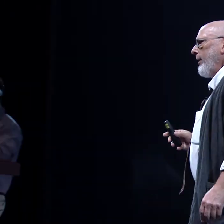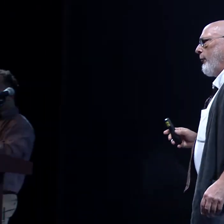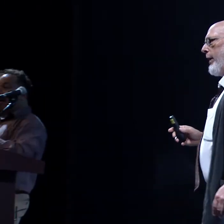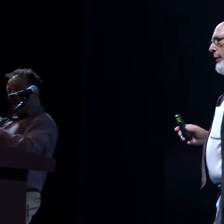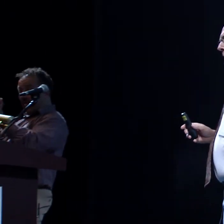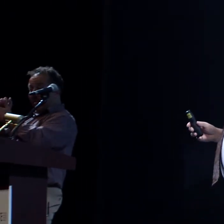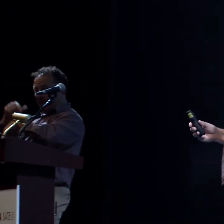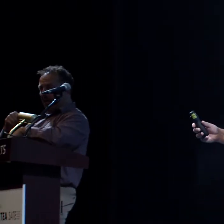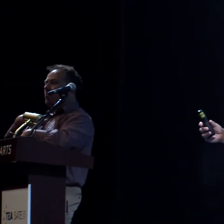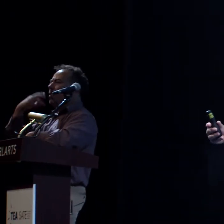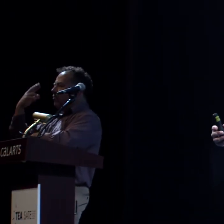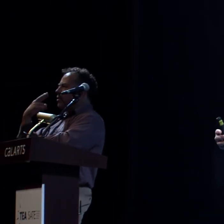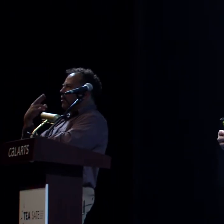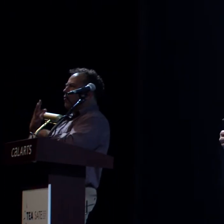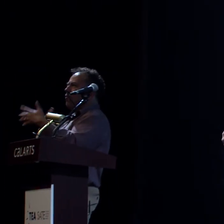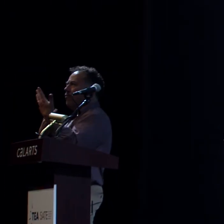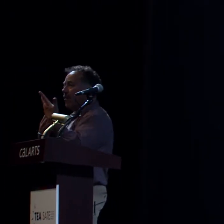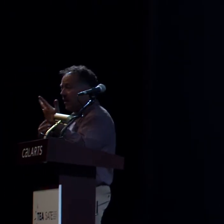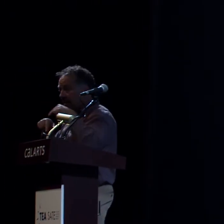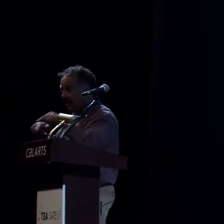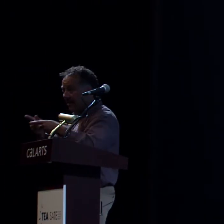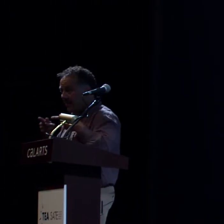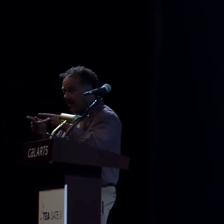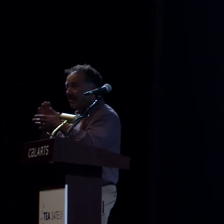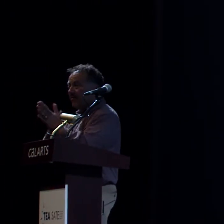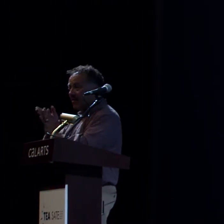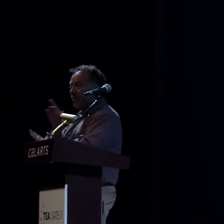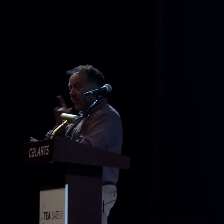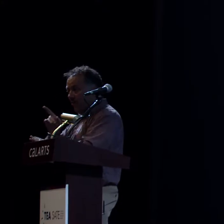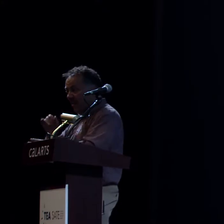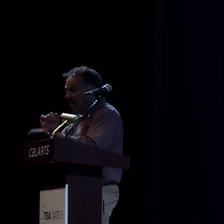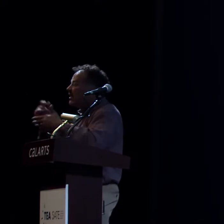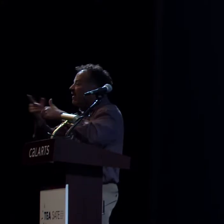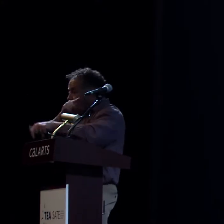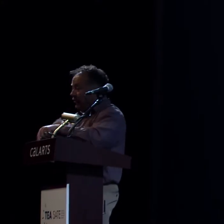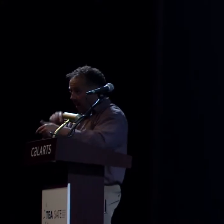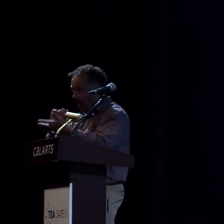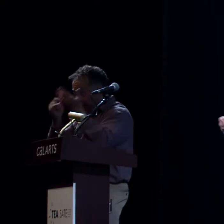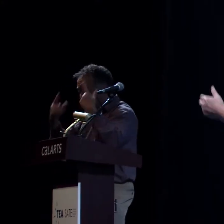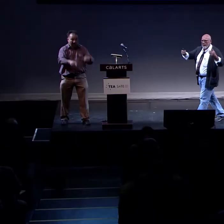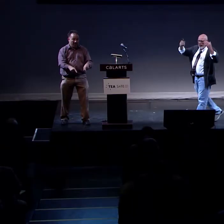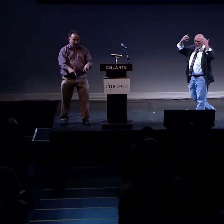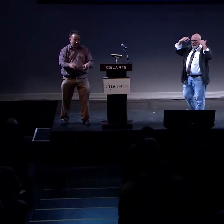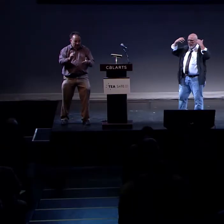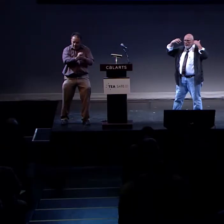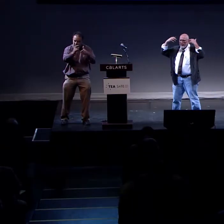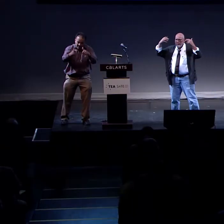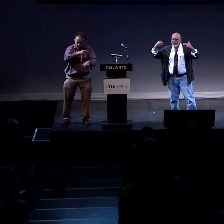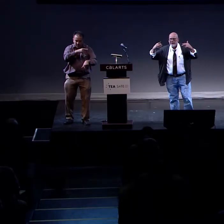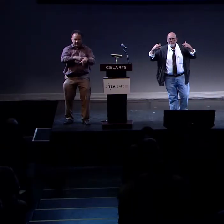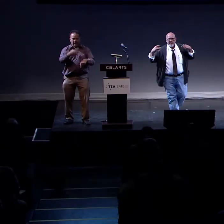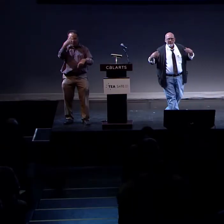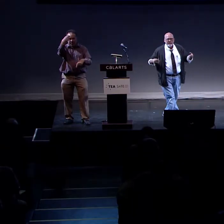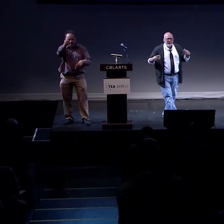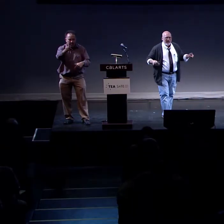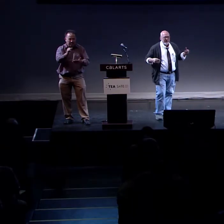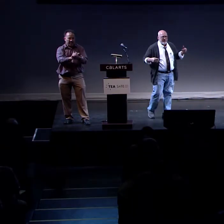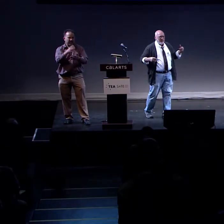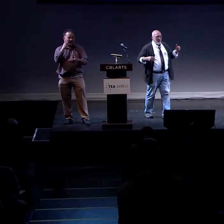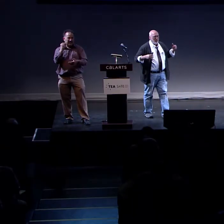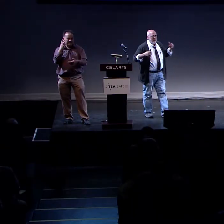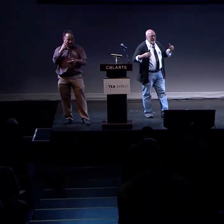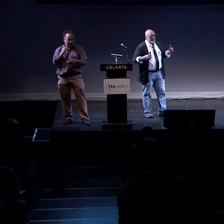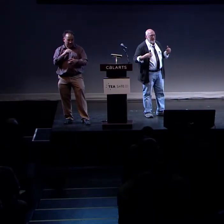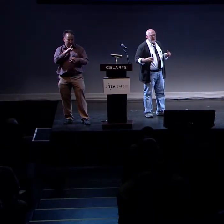time, wait a minute, these spaces are becoming real. And this was the first time that happened. This was the first time where the memory of the experience of the